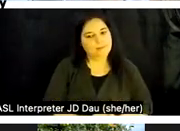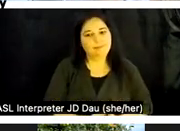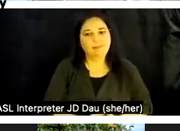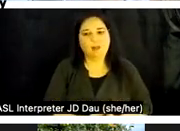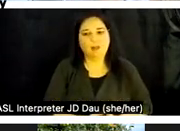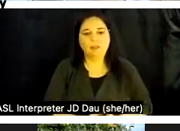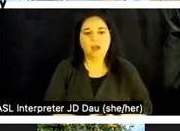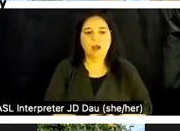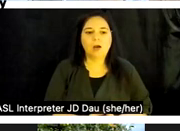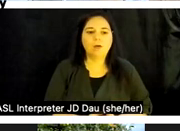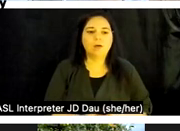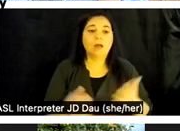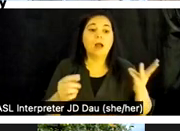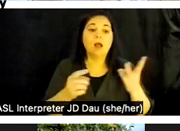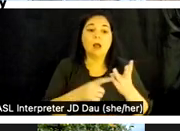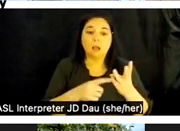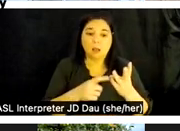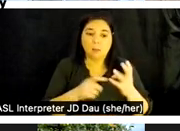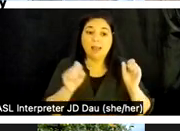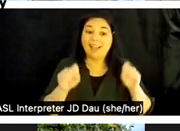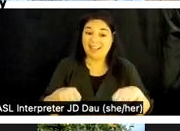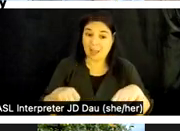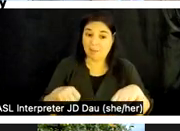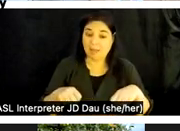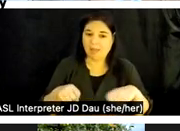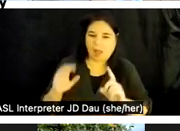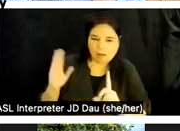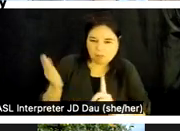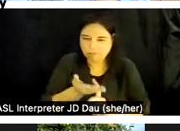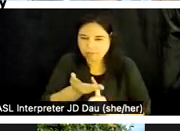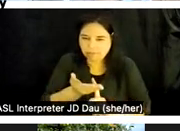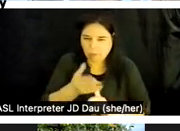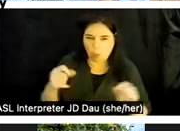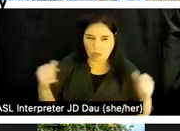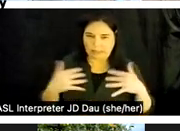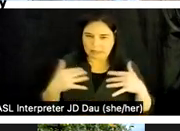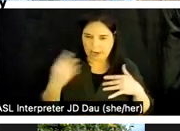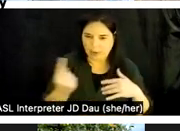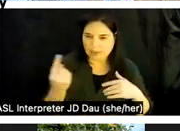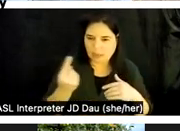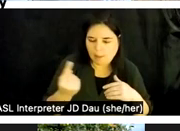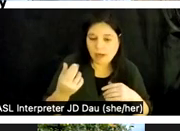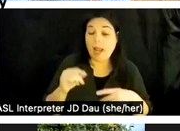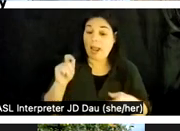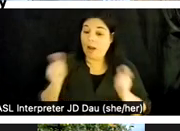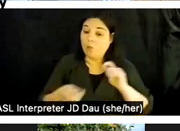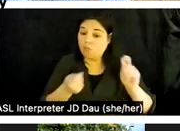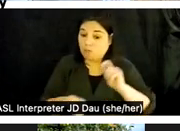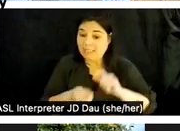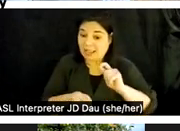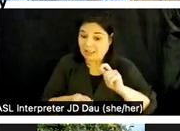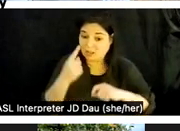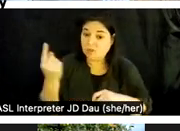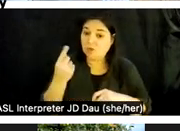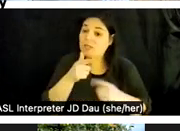And it could also include the interference or coercing someone or intimidating and retaliating against someone who's trying